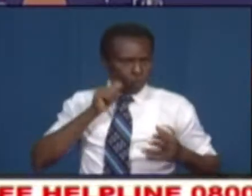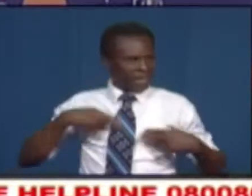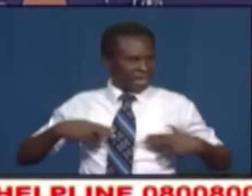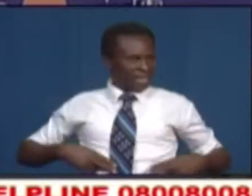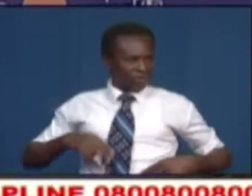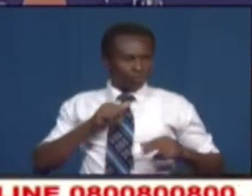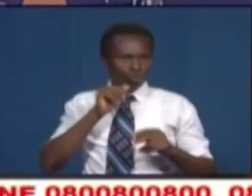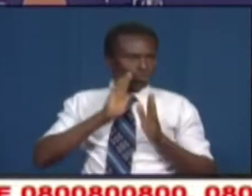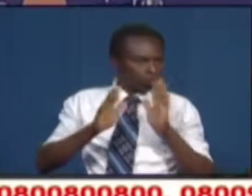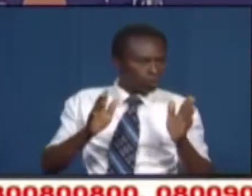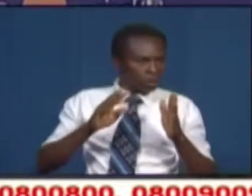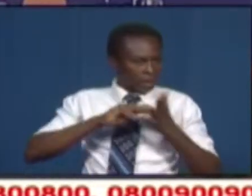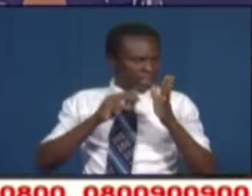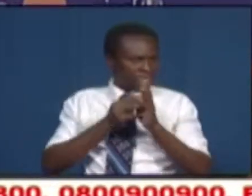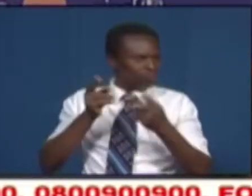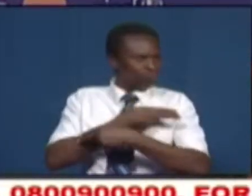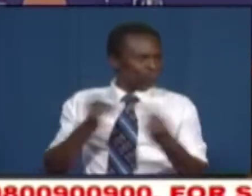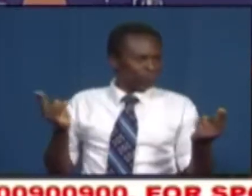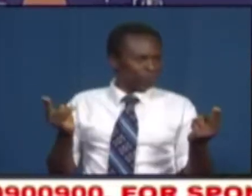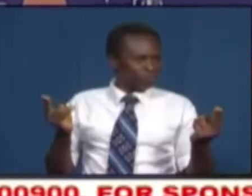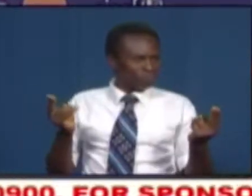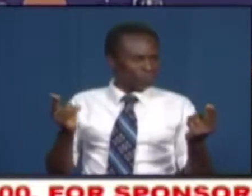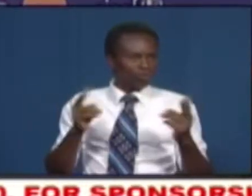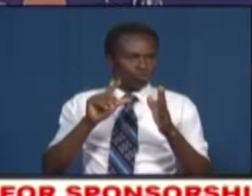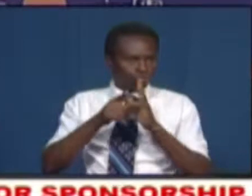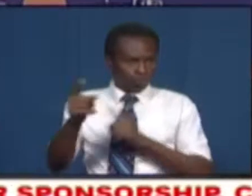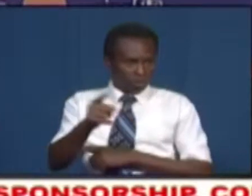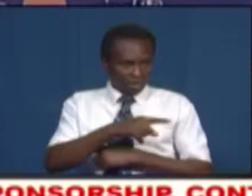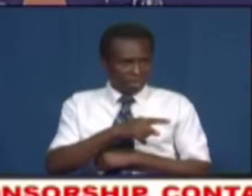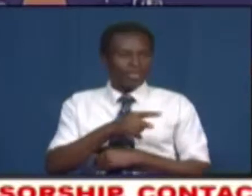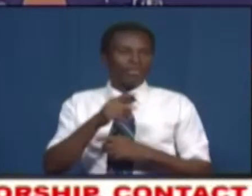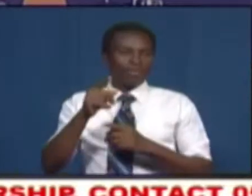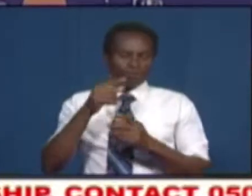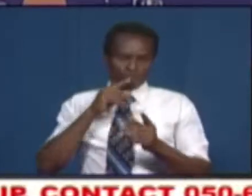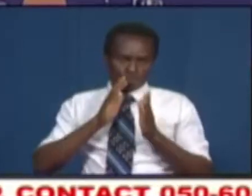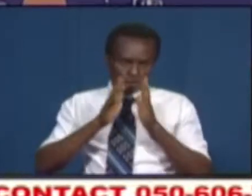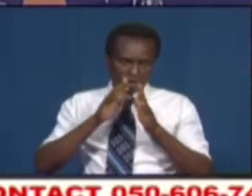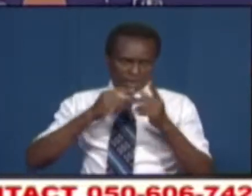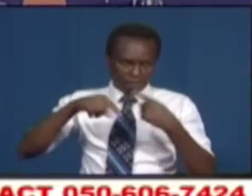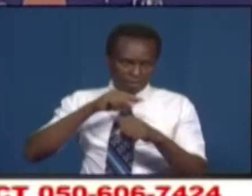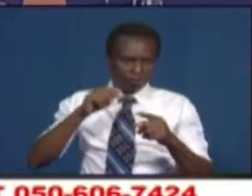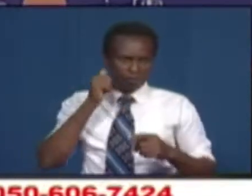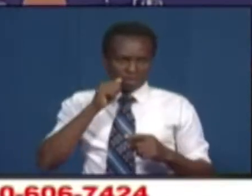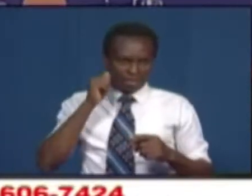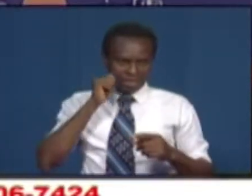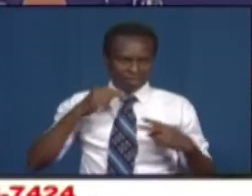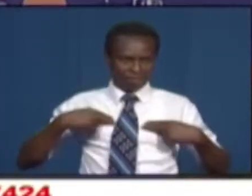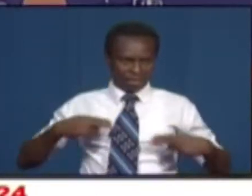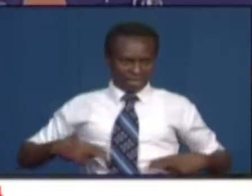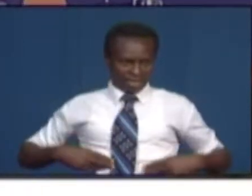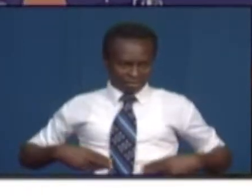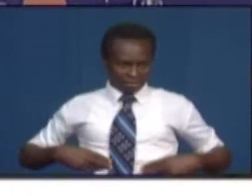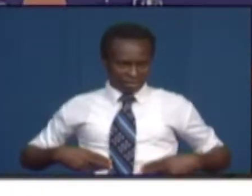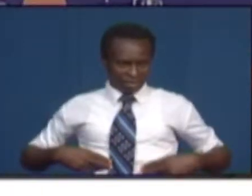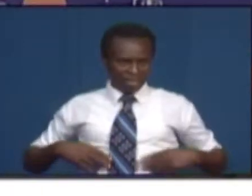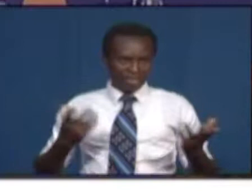is the reason why today on the Girls Girls Power Talk Show, brought to you by the Ministry of Gender, Children and Social Protection, UNICEF